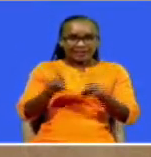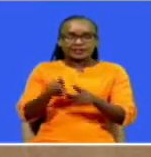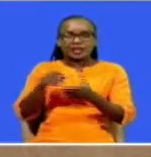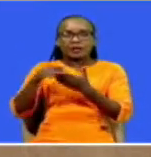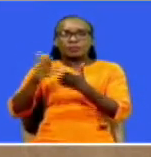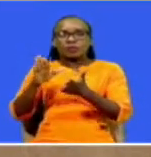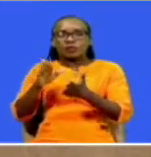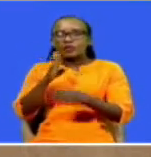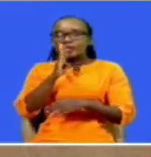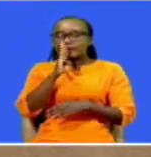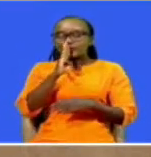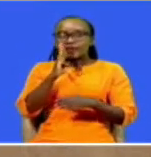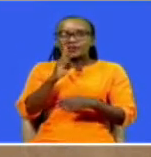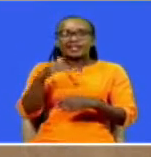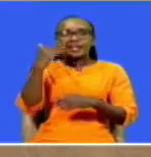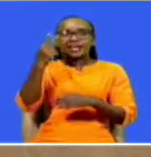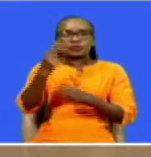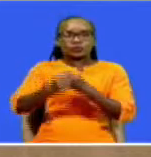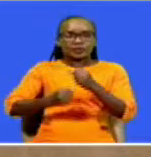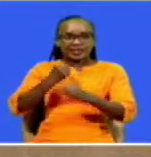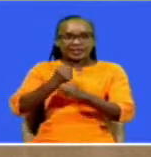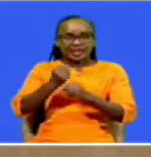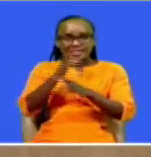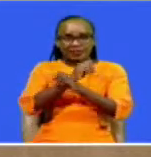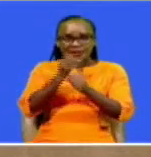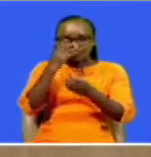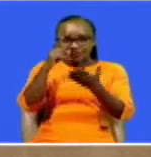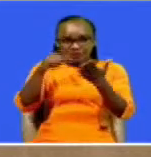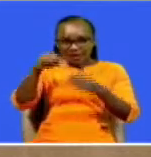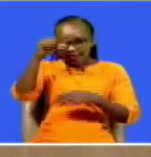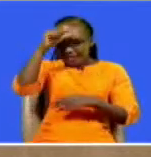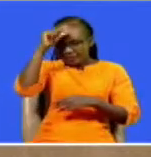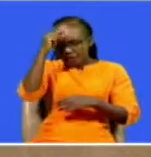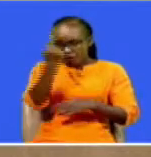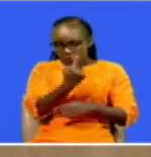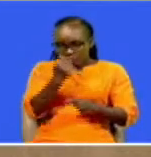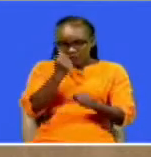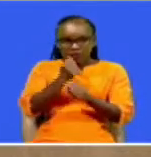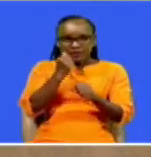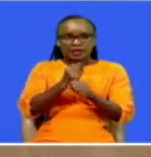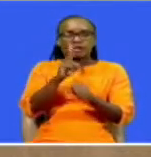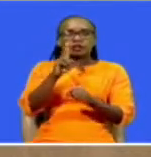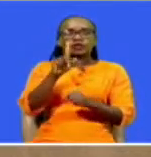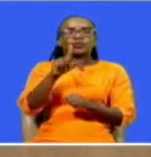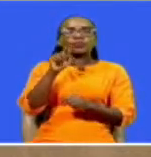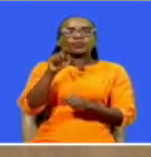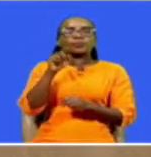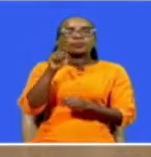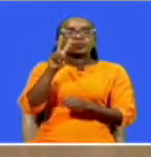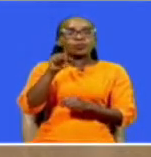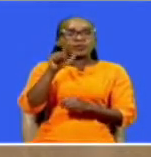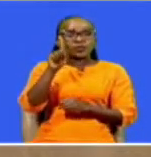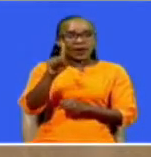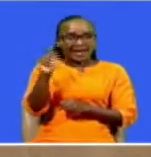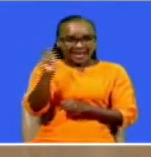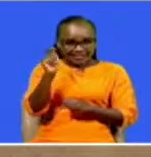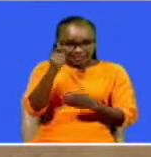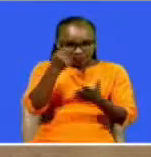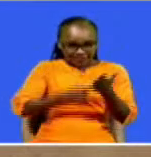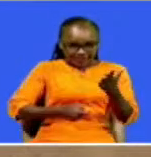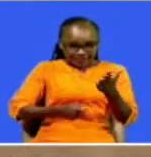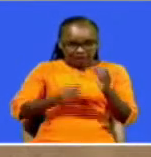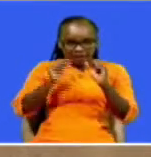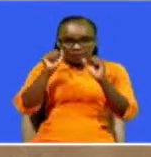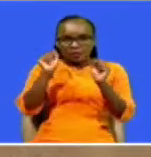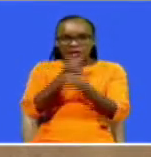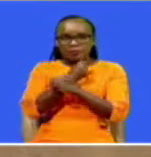its debts for the next 3 years, President Ruto said the government was only collecting 2.1 trillion shillings in taxes, which can only cater